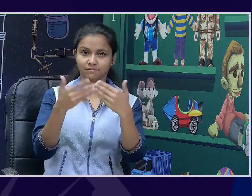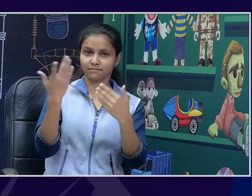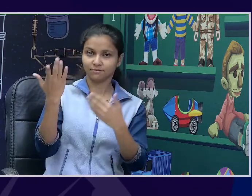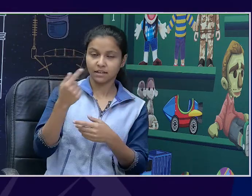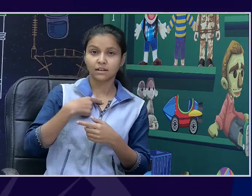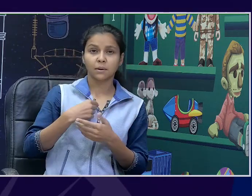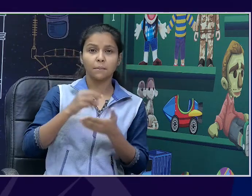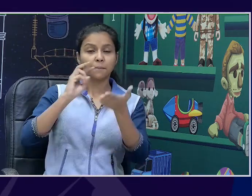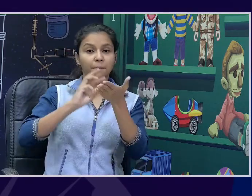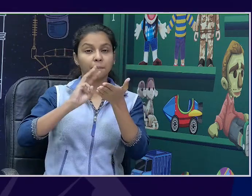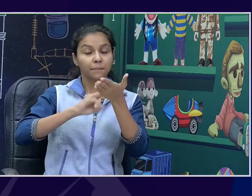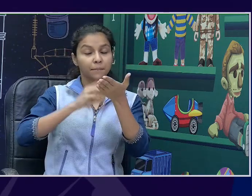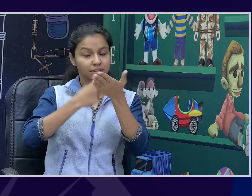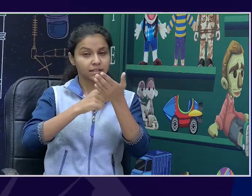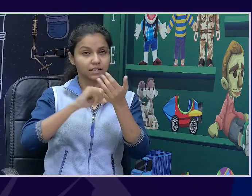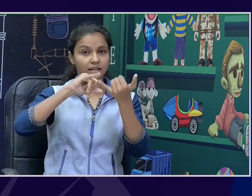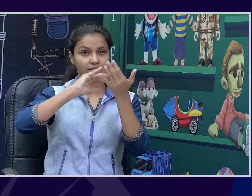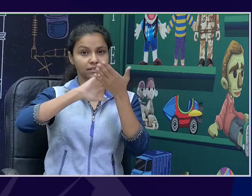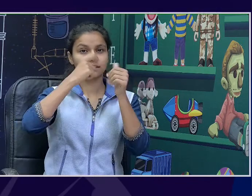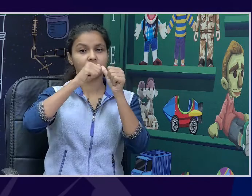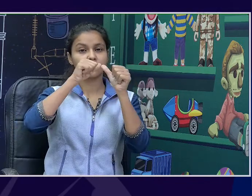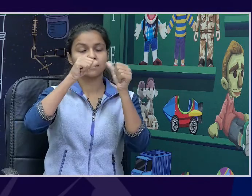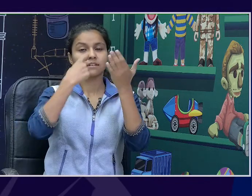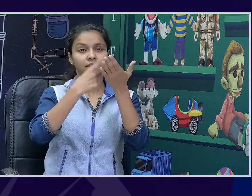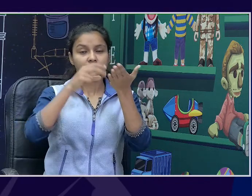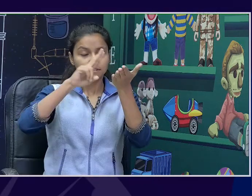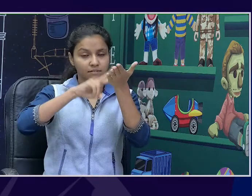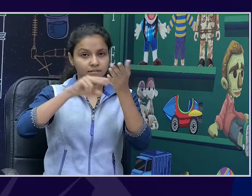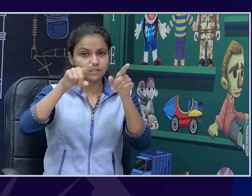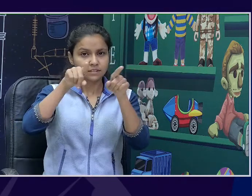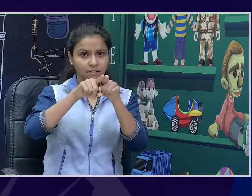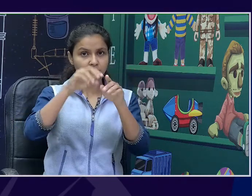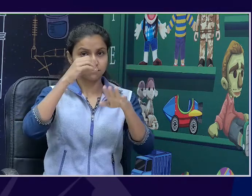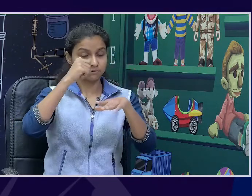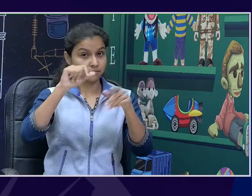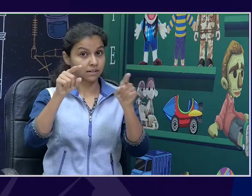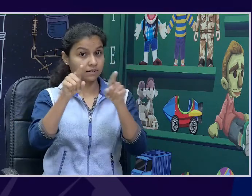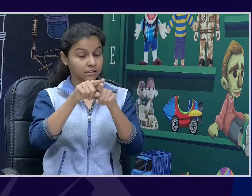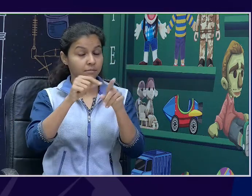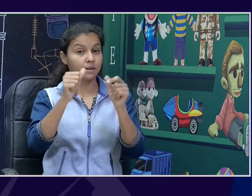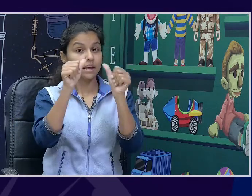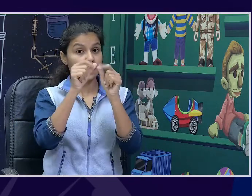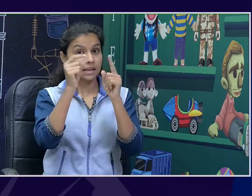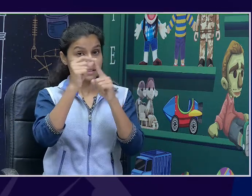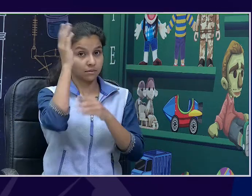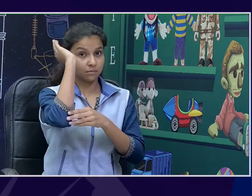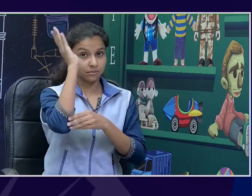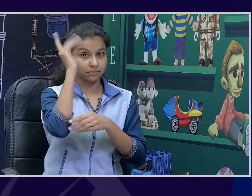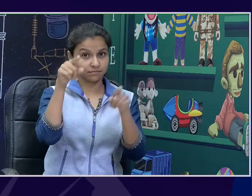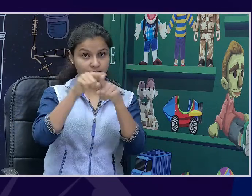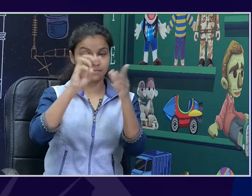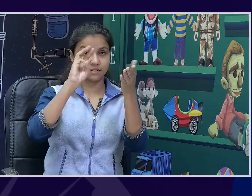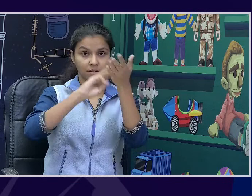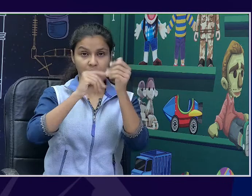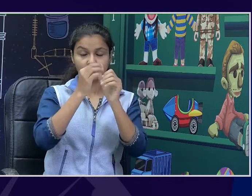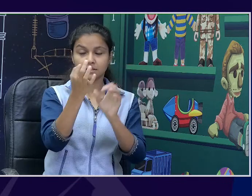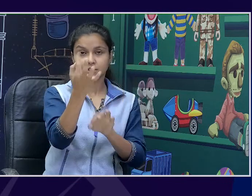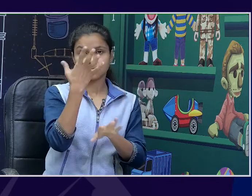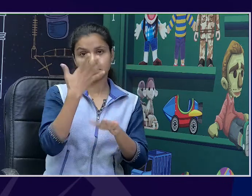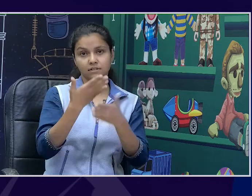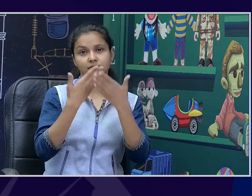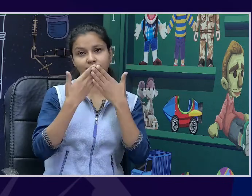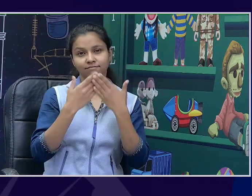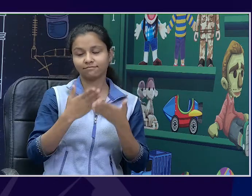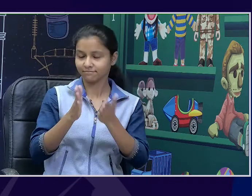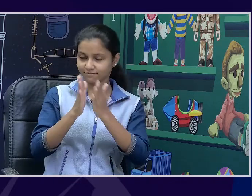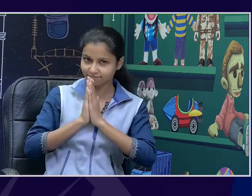are Mr. Shravdat Anand. You are assistant professor from Manav Rachna University. You are assistant professor in special education. Very